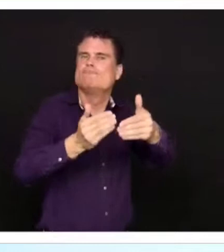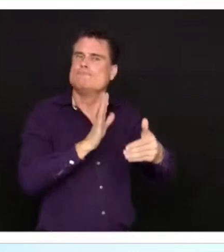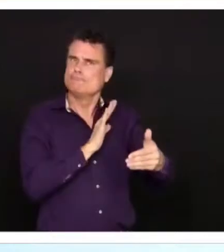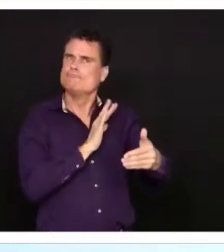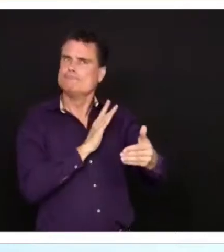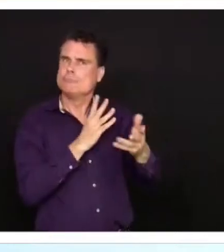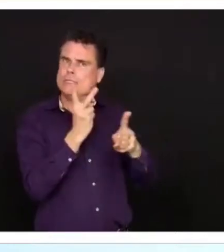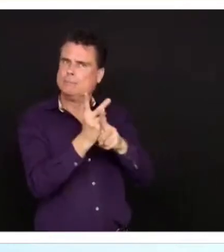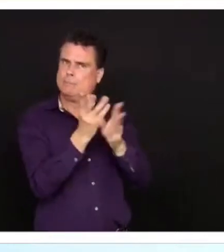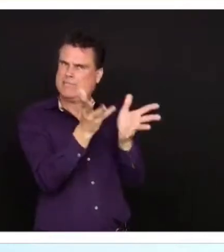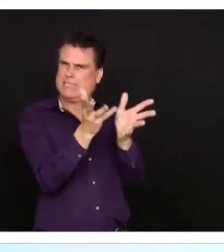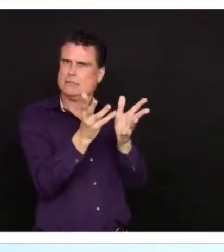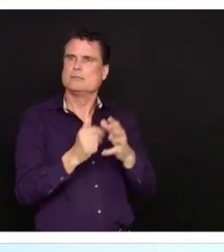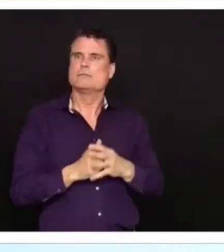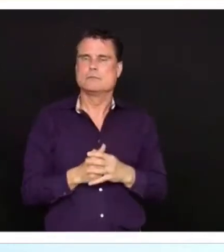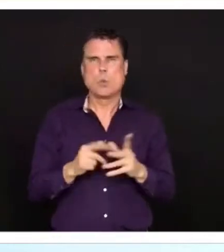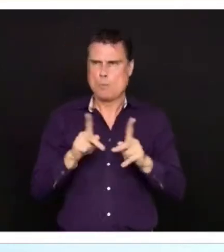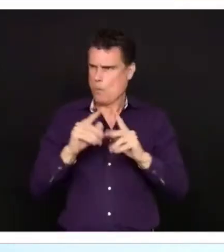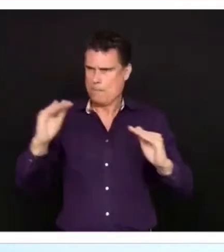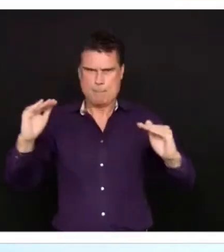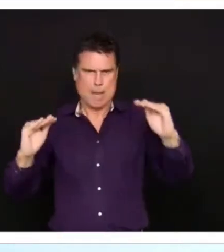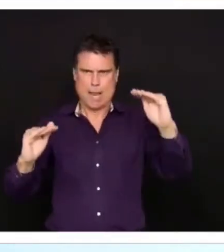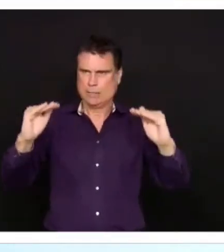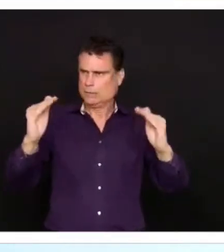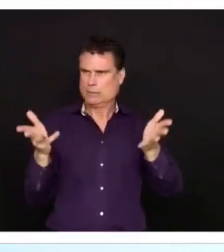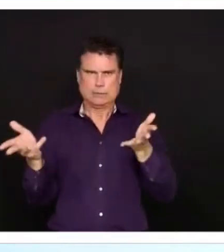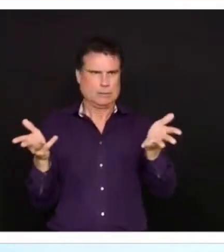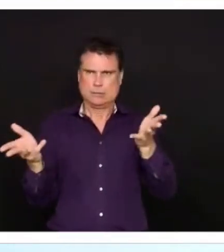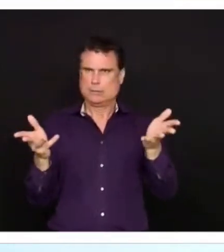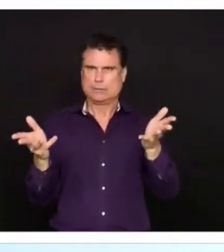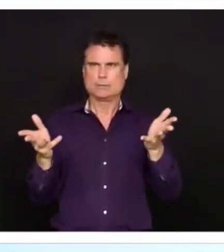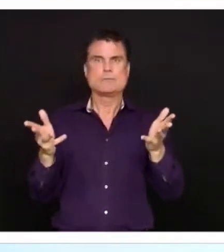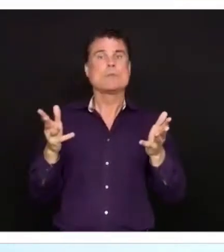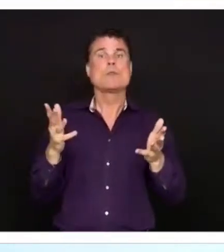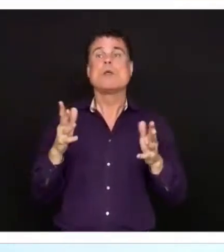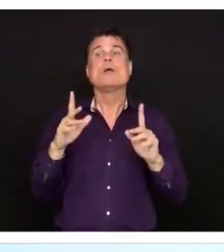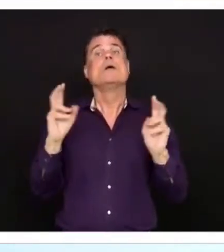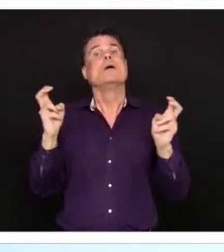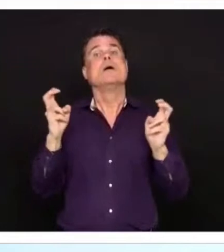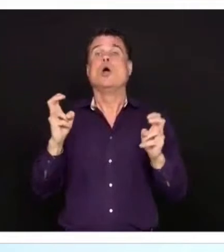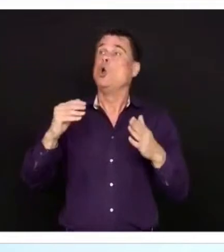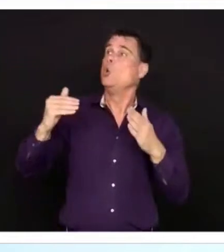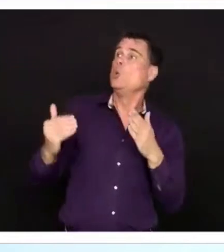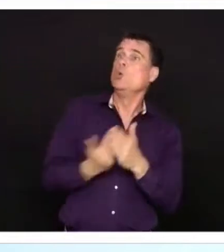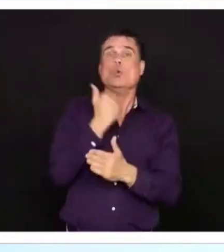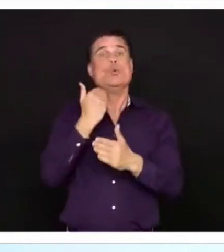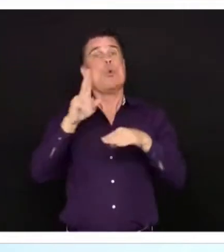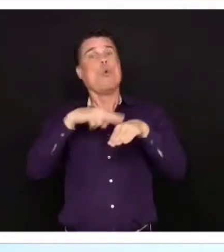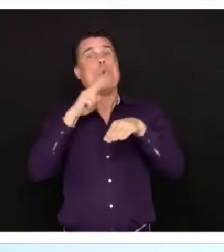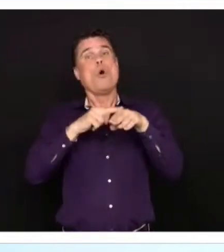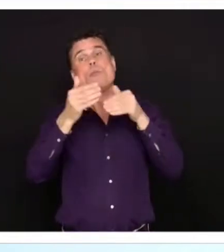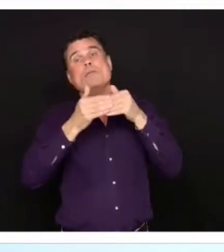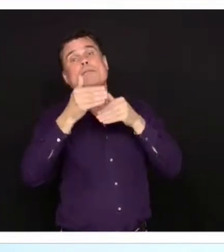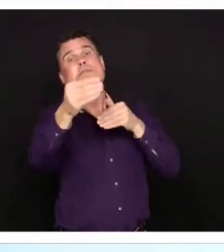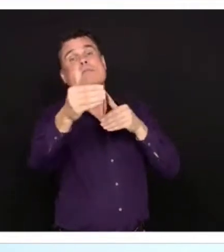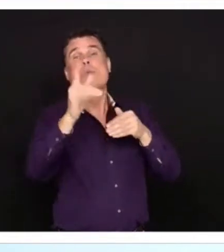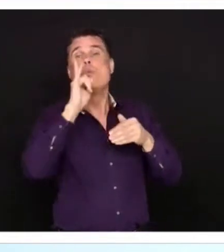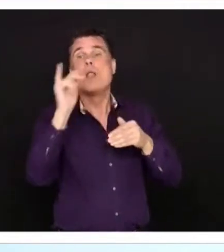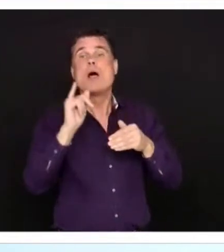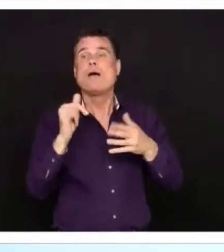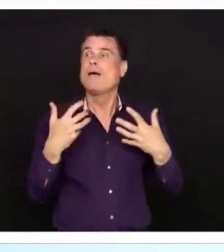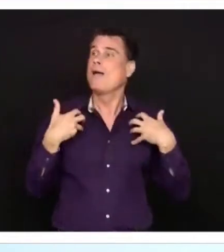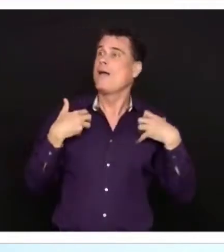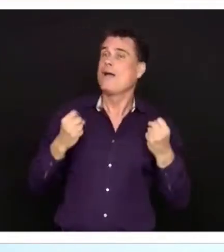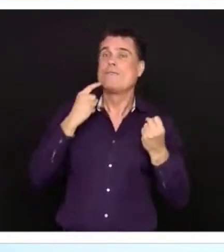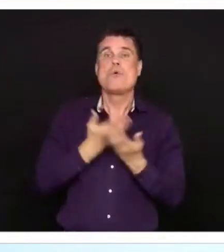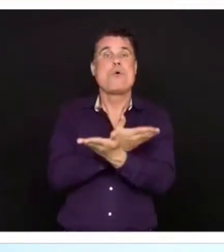allows us to resume some of our activities in a safe way, that allows us to socialize in a safe way